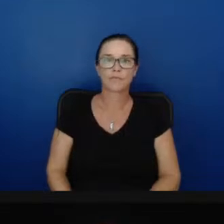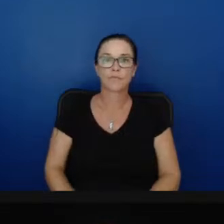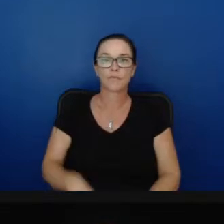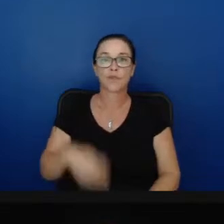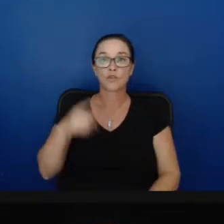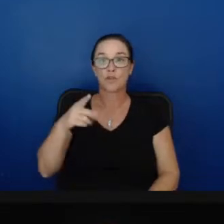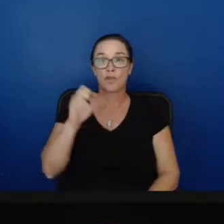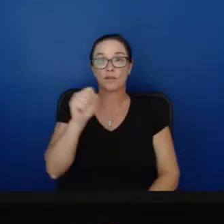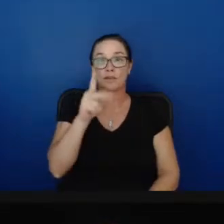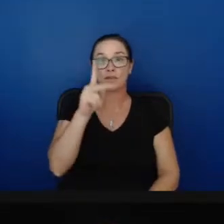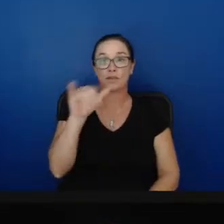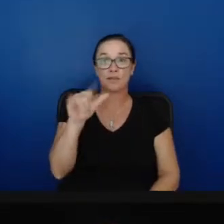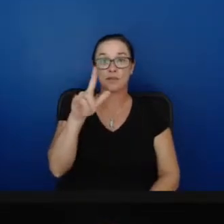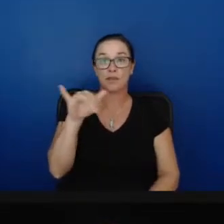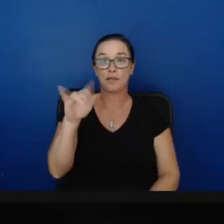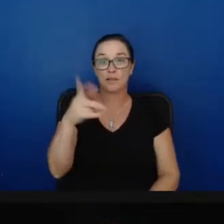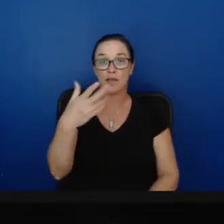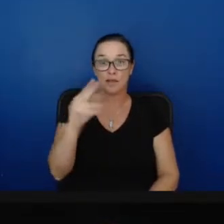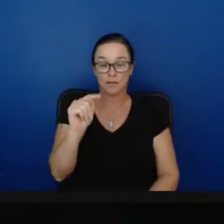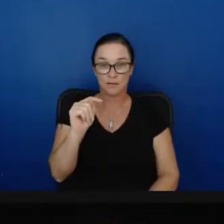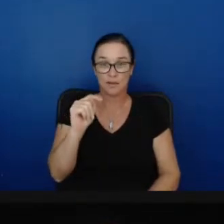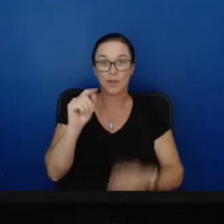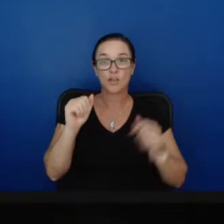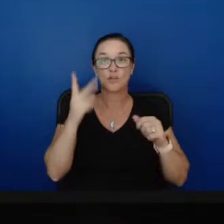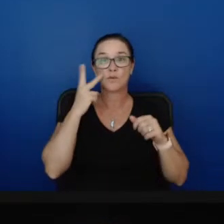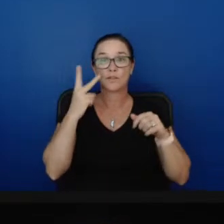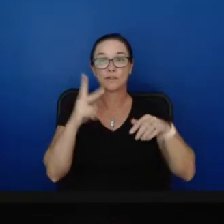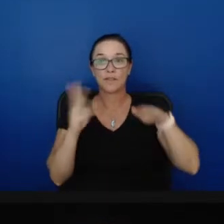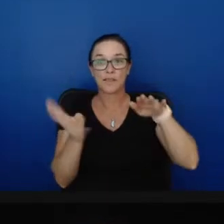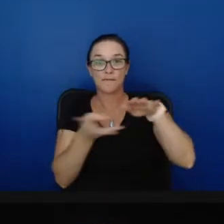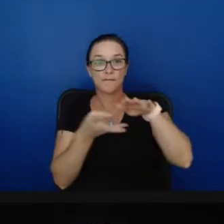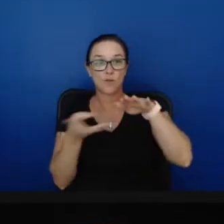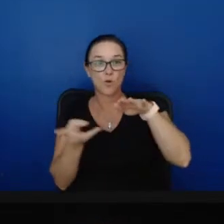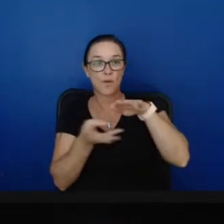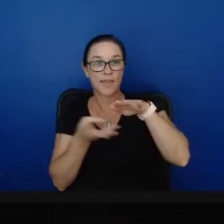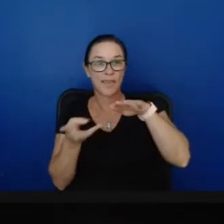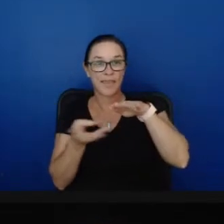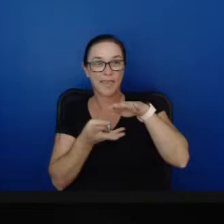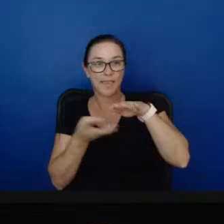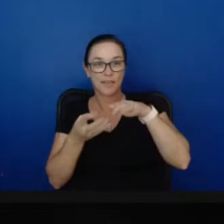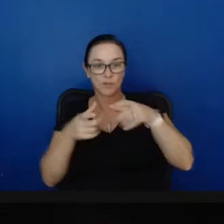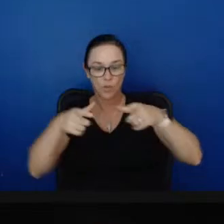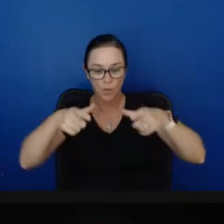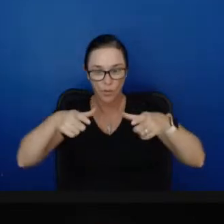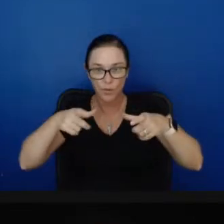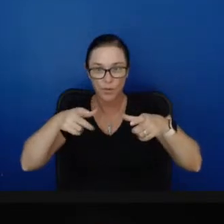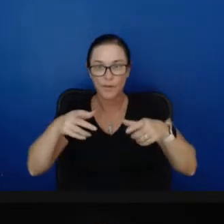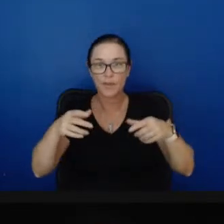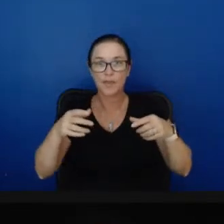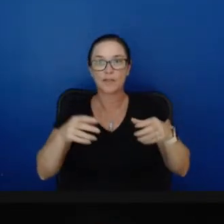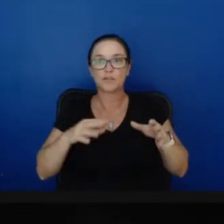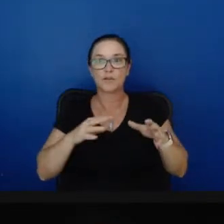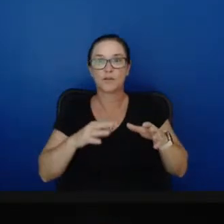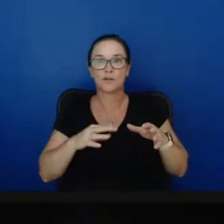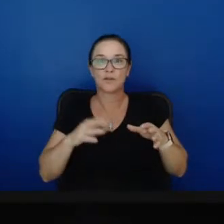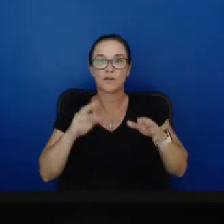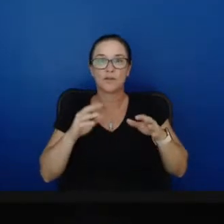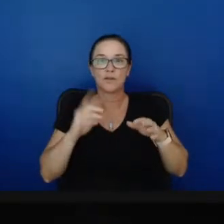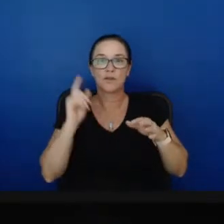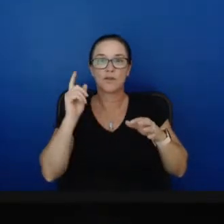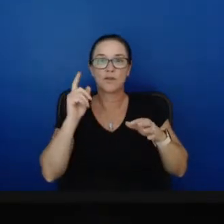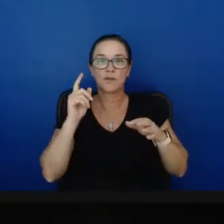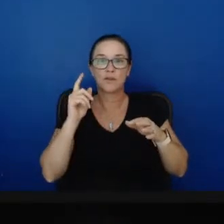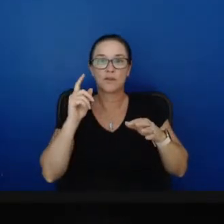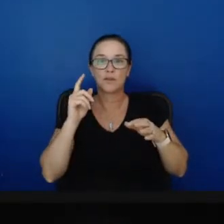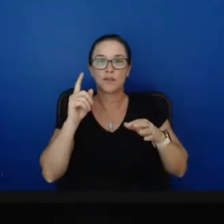skylight looks like. You see some flow lines in here. They actually describe a standing wave within here, right there, a standing wave. It's probably hard to see in